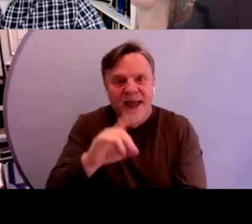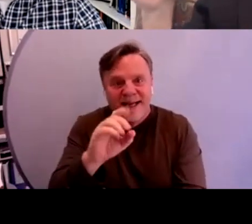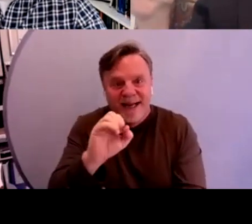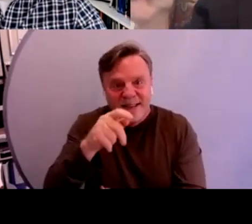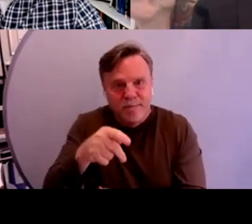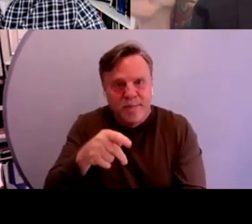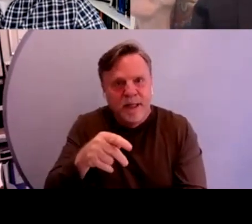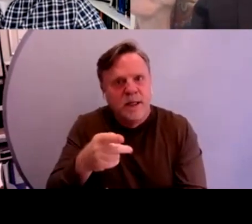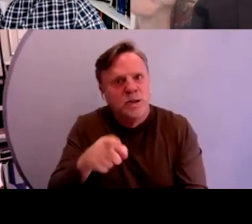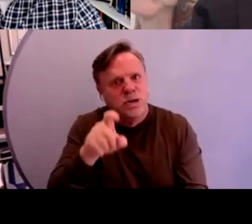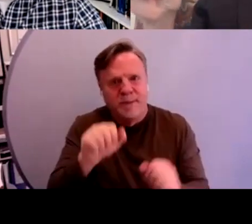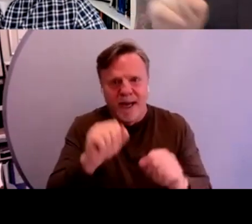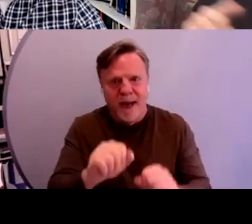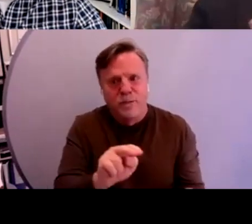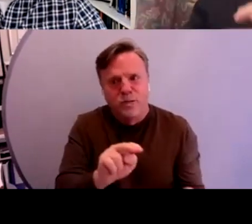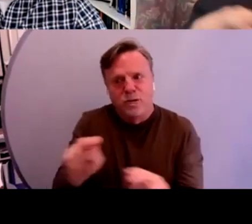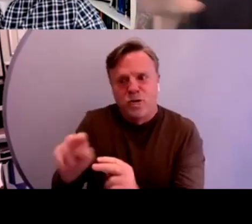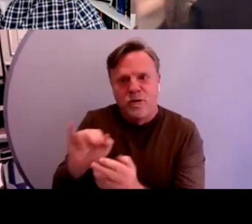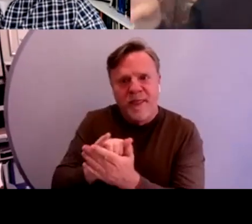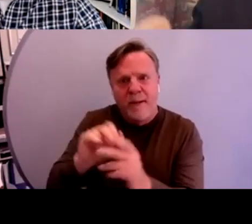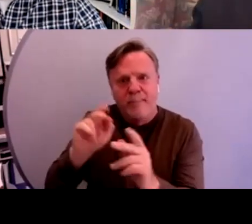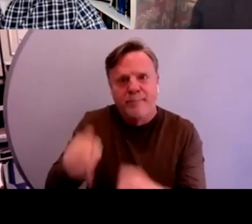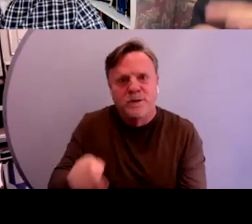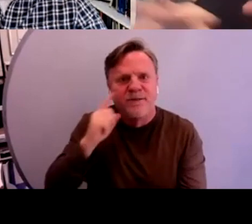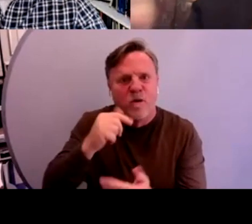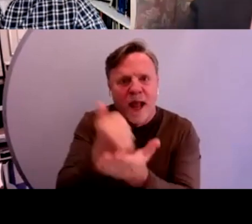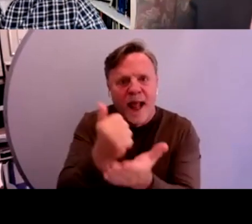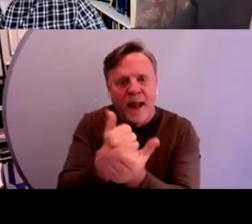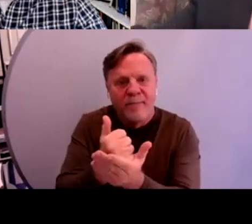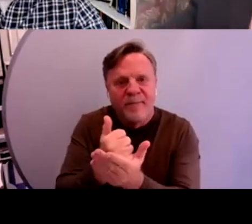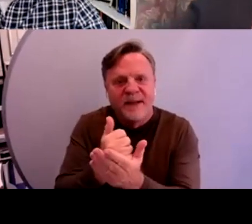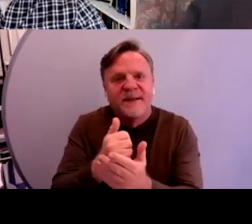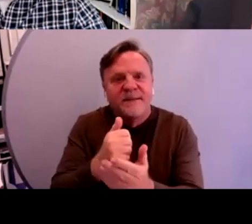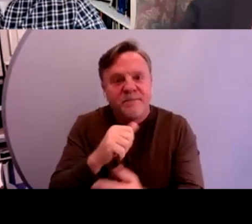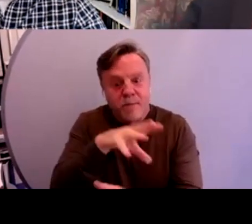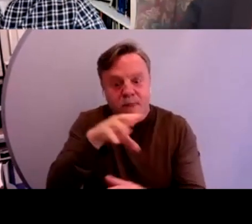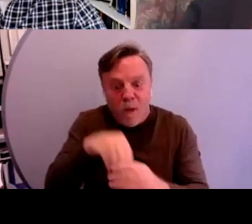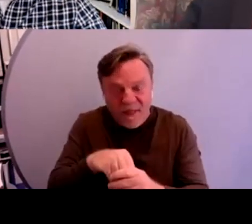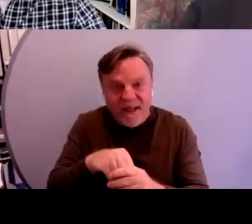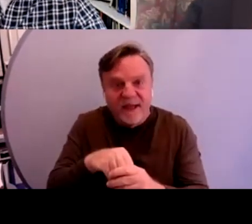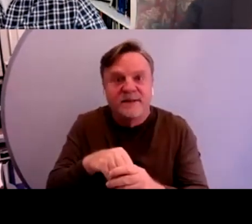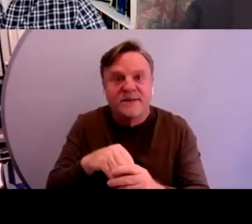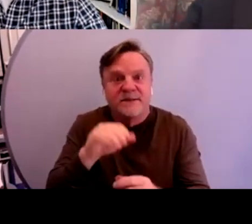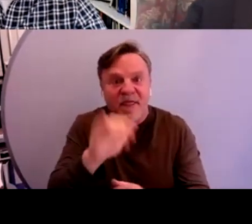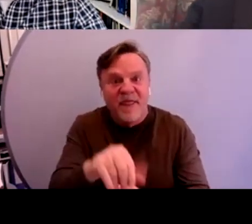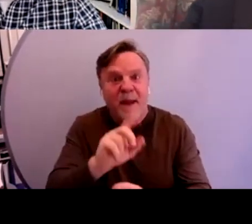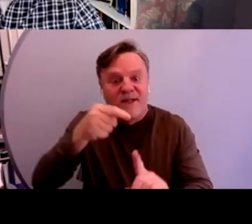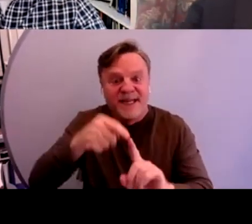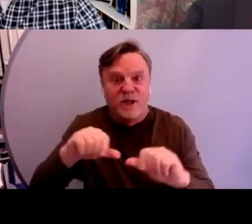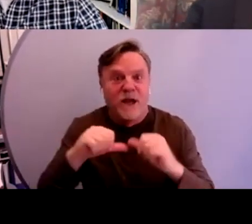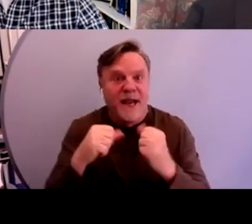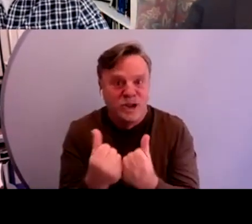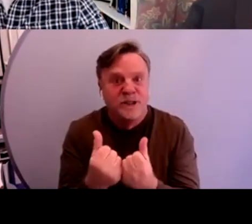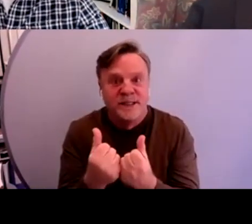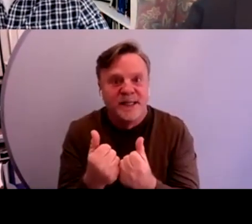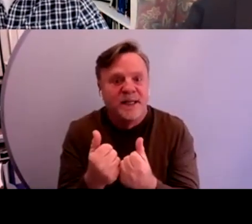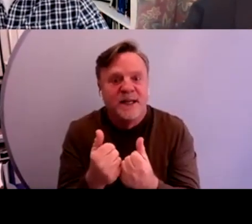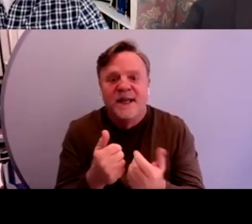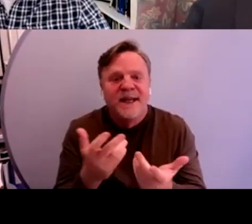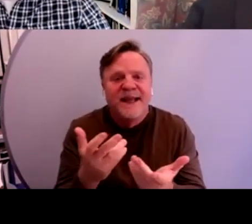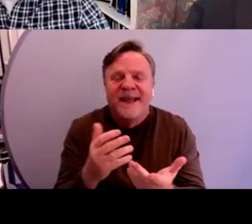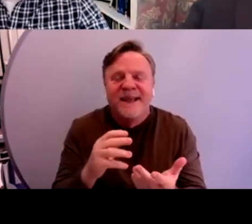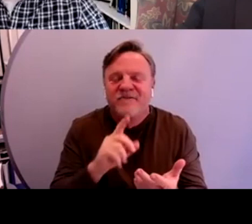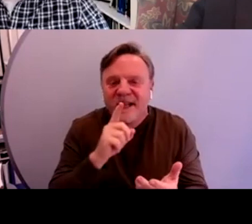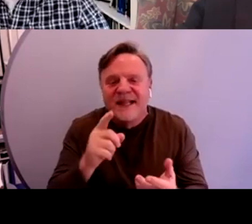to that person for help, you know, within the network within that particular agency. It all goes down to who do you know